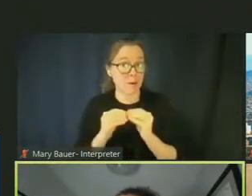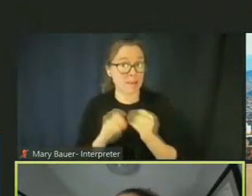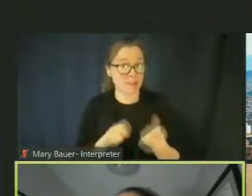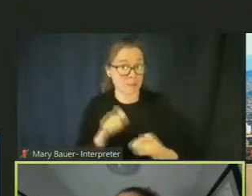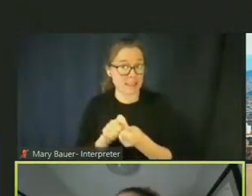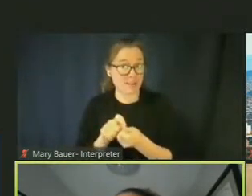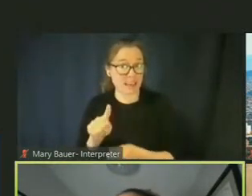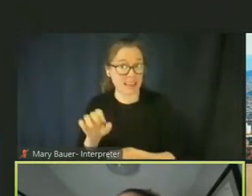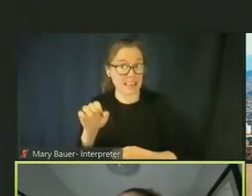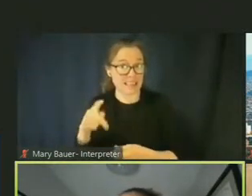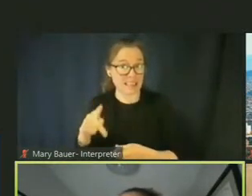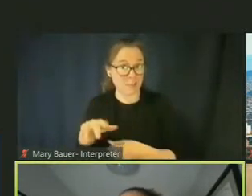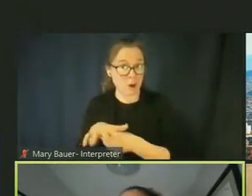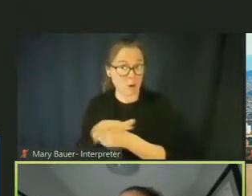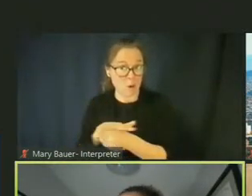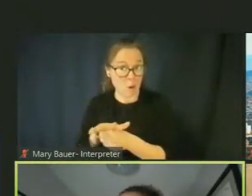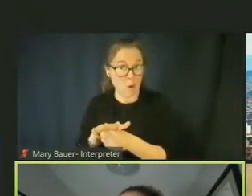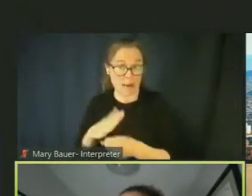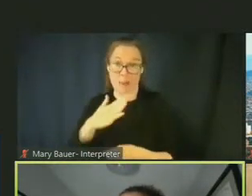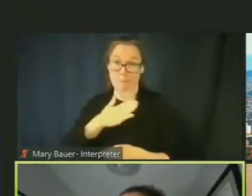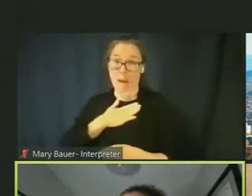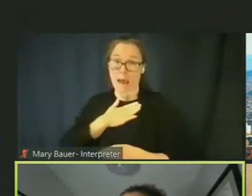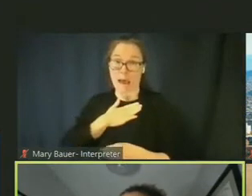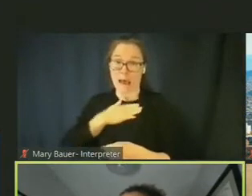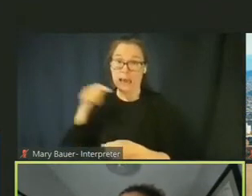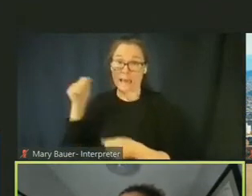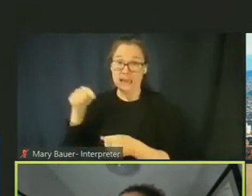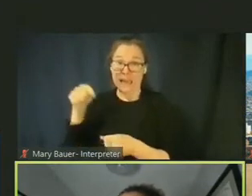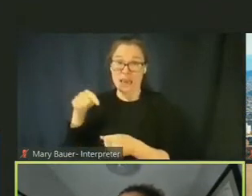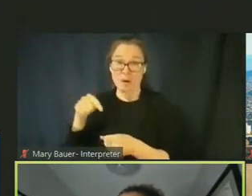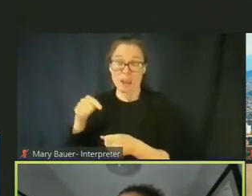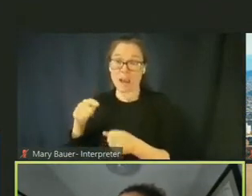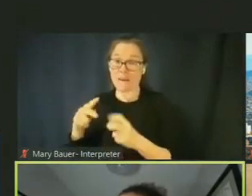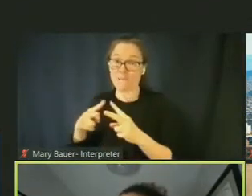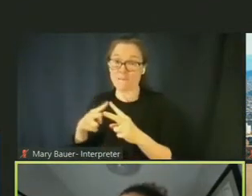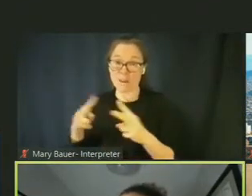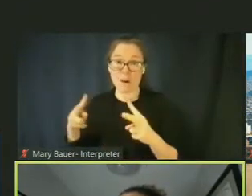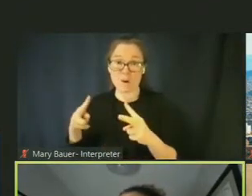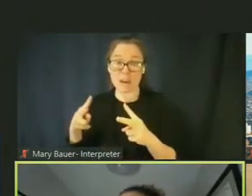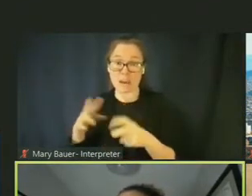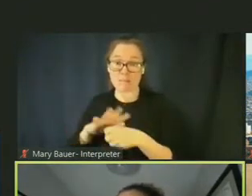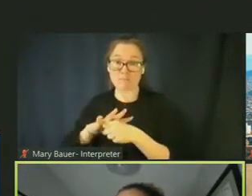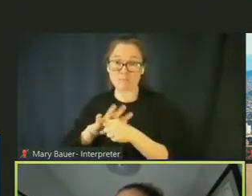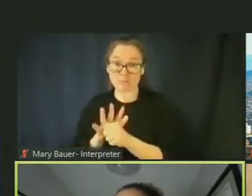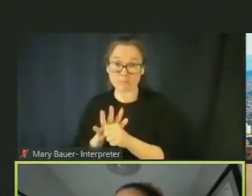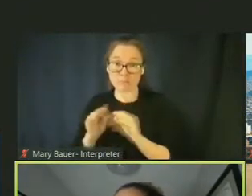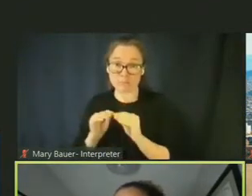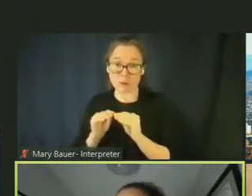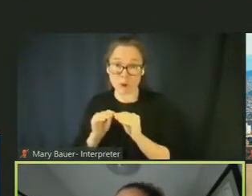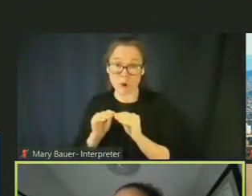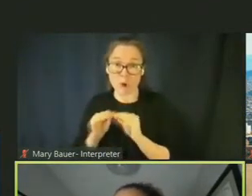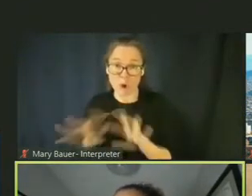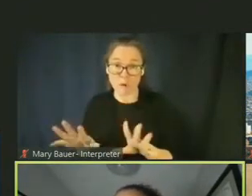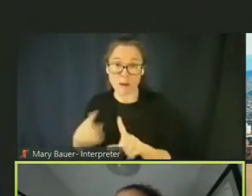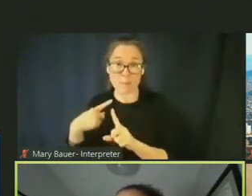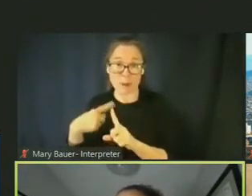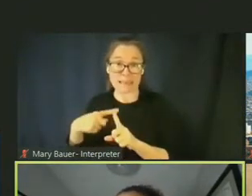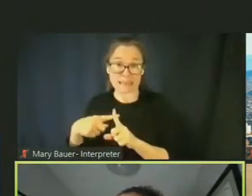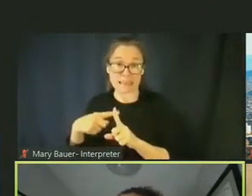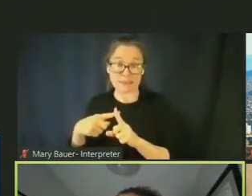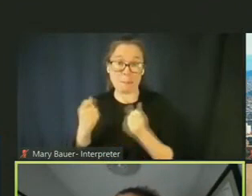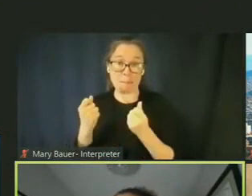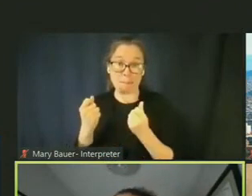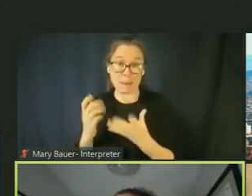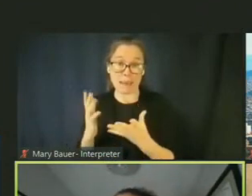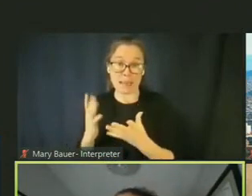is one of the most prevalent areas for the COVID virus, at least in terms of people that are positive cases in all